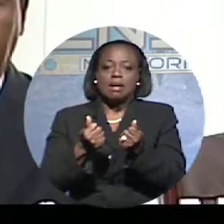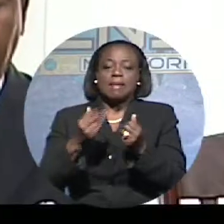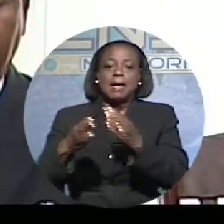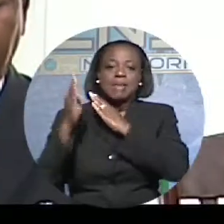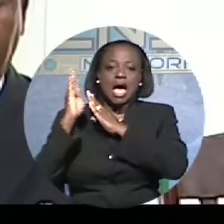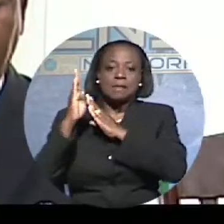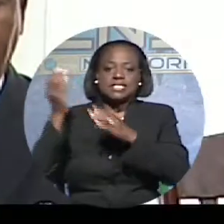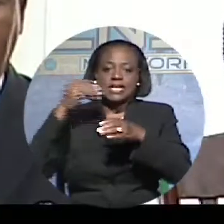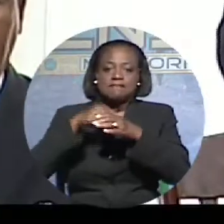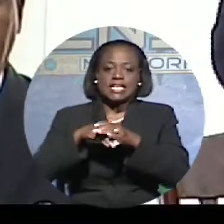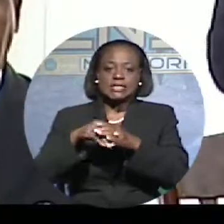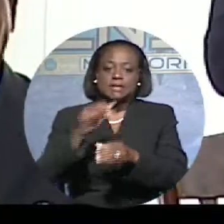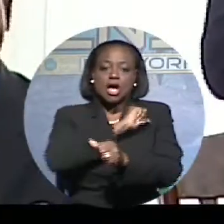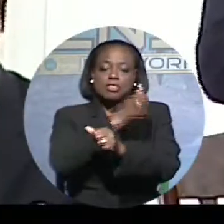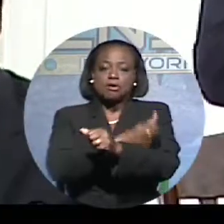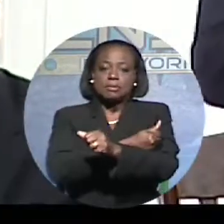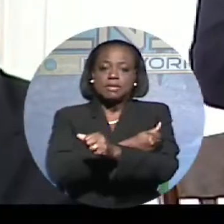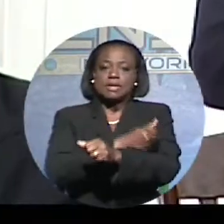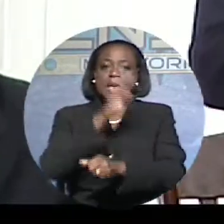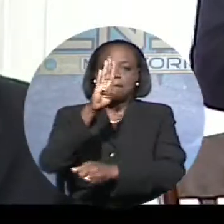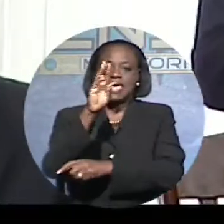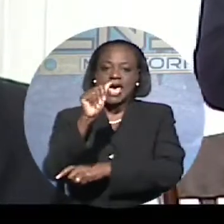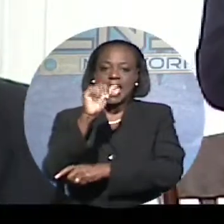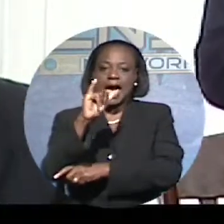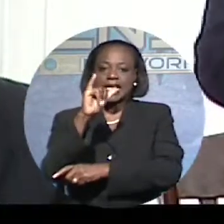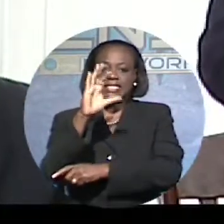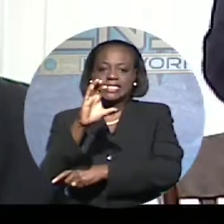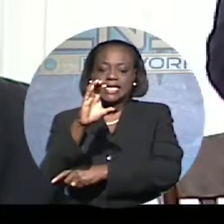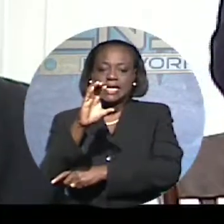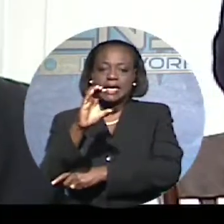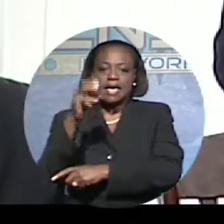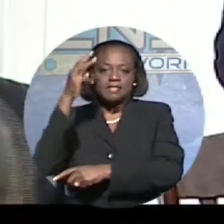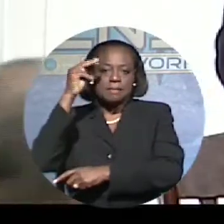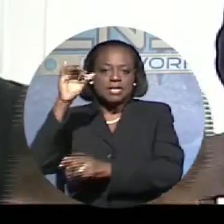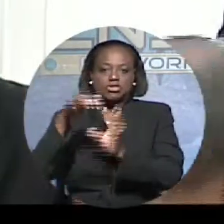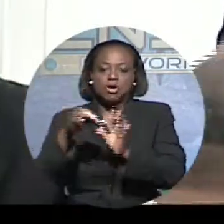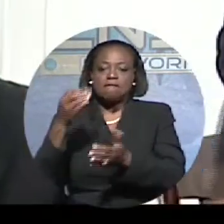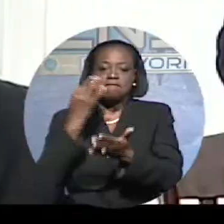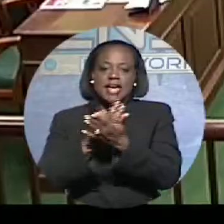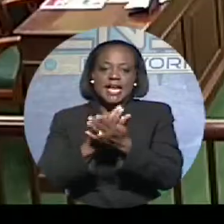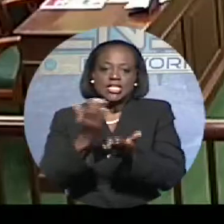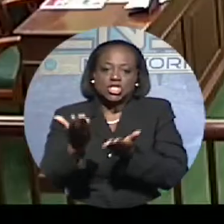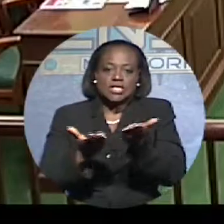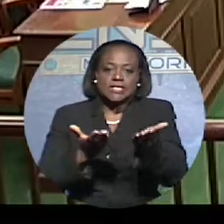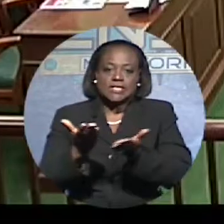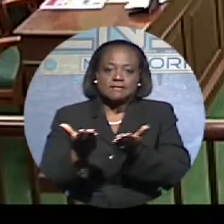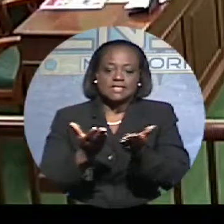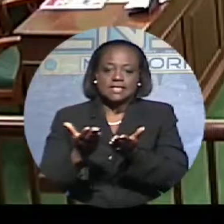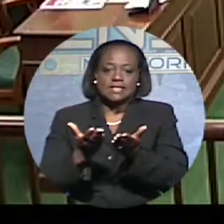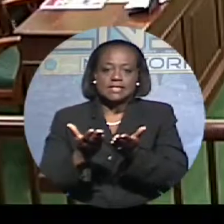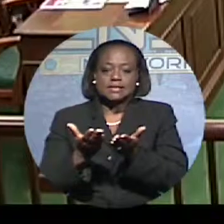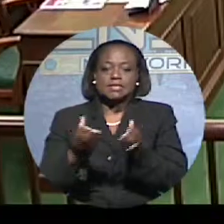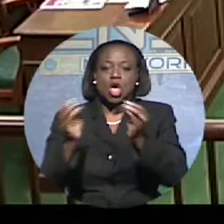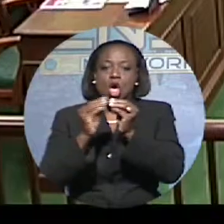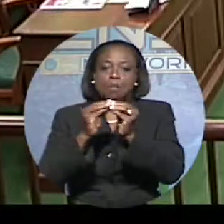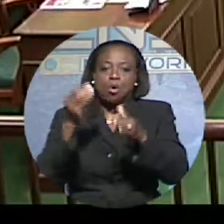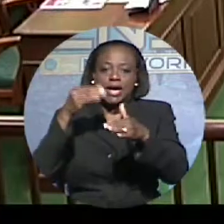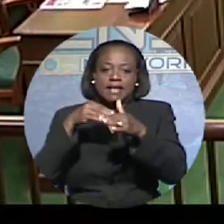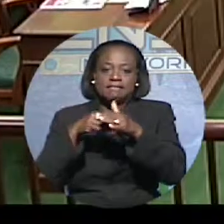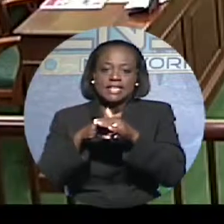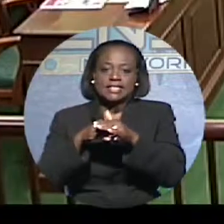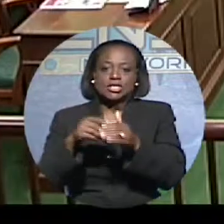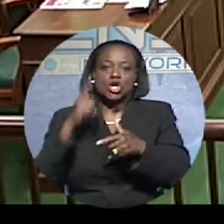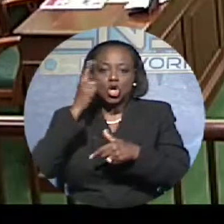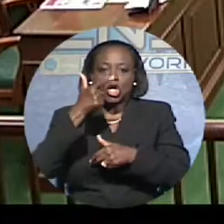Investment Authority, BAIC, and the Ministry of Financial Services. With more investors looking to